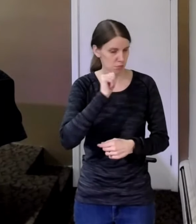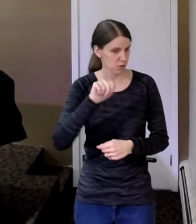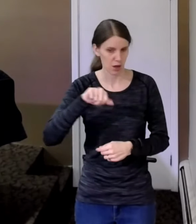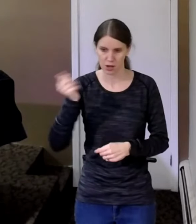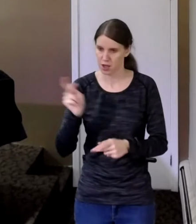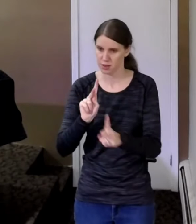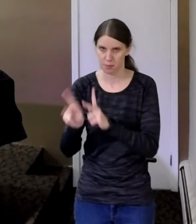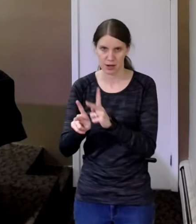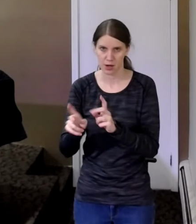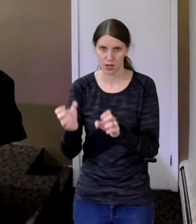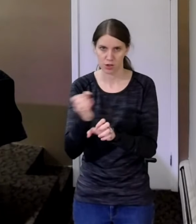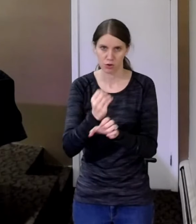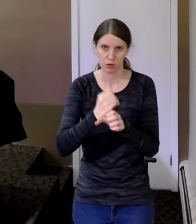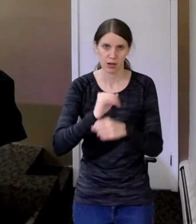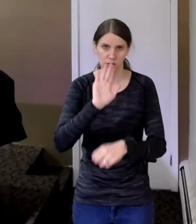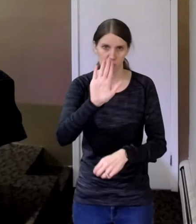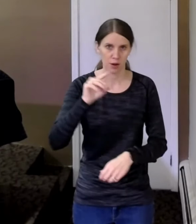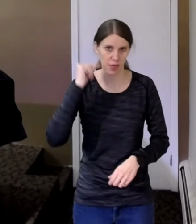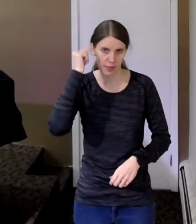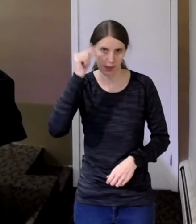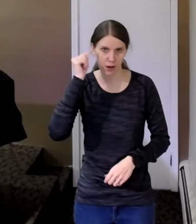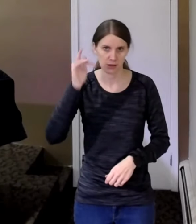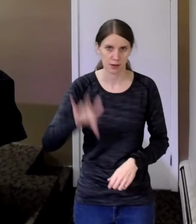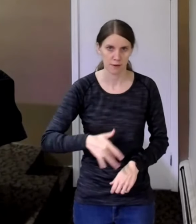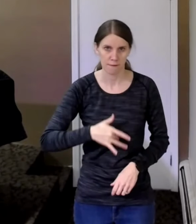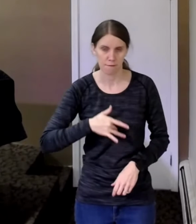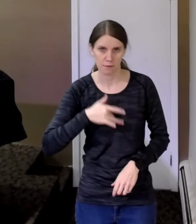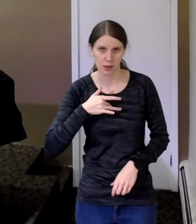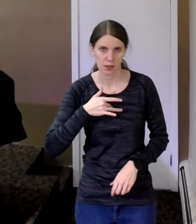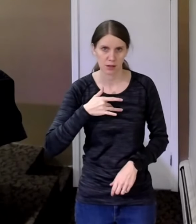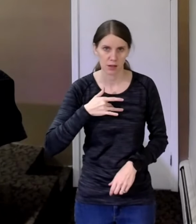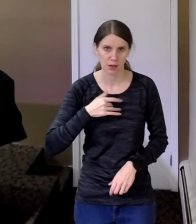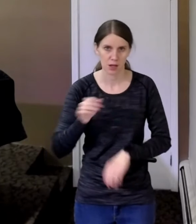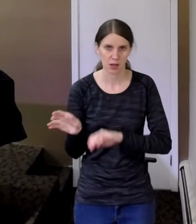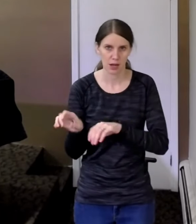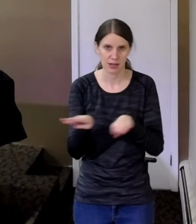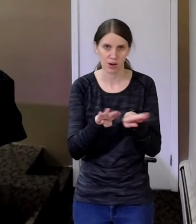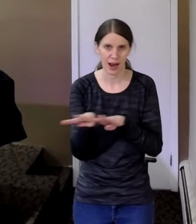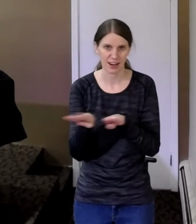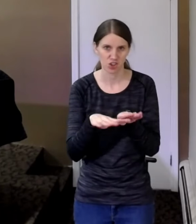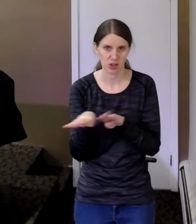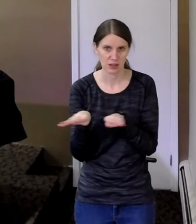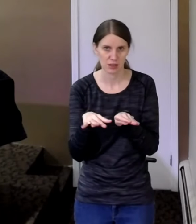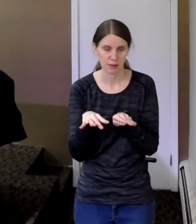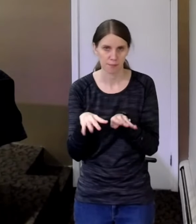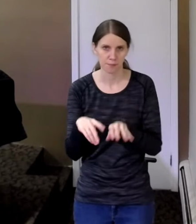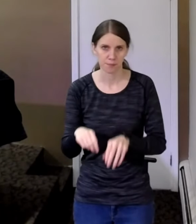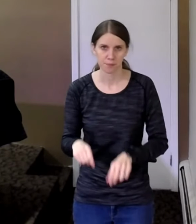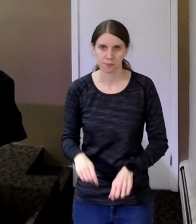that creates your thoughts, your feelings, and your actions.